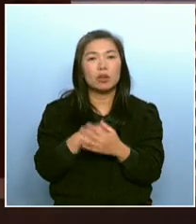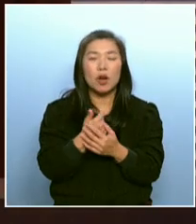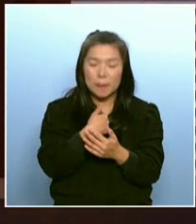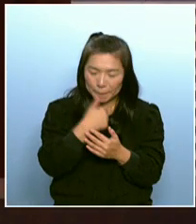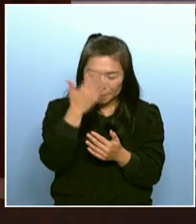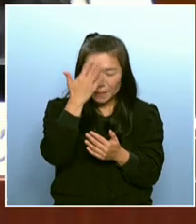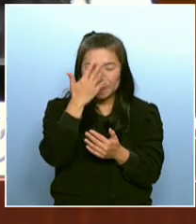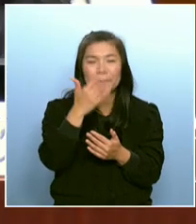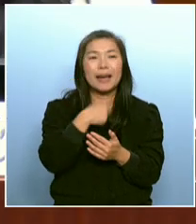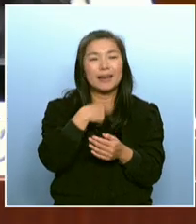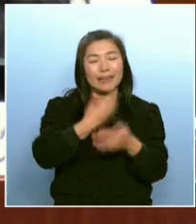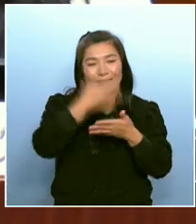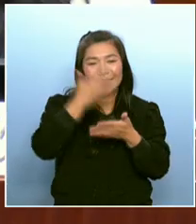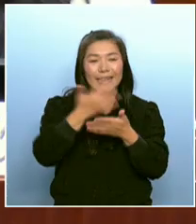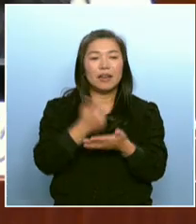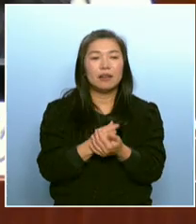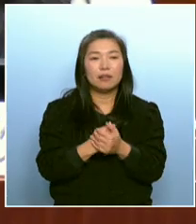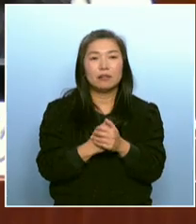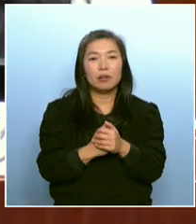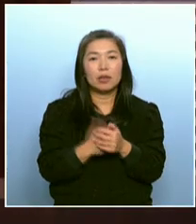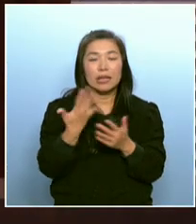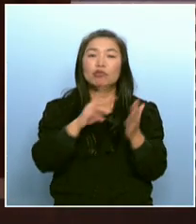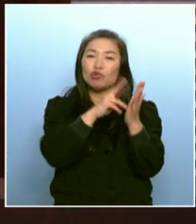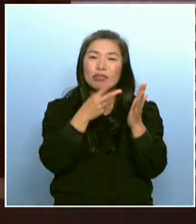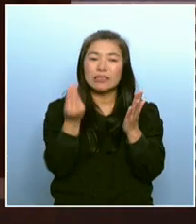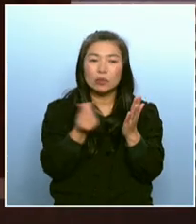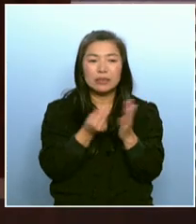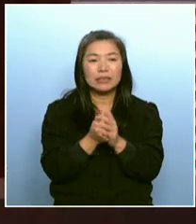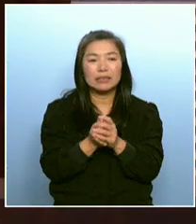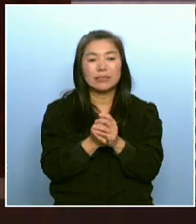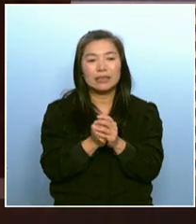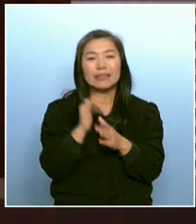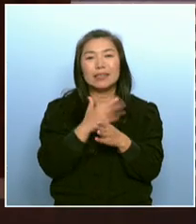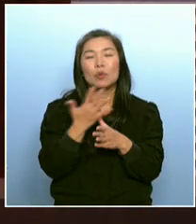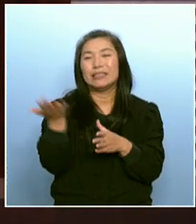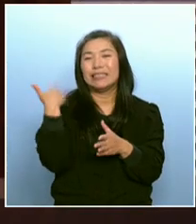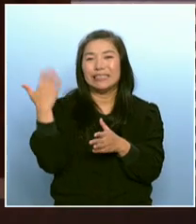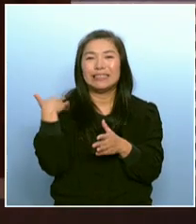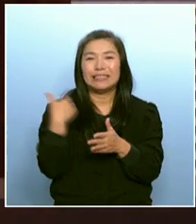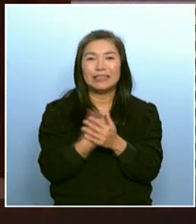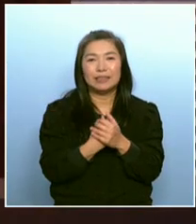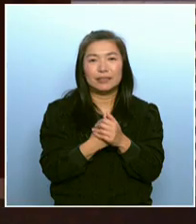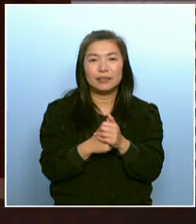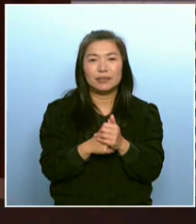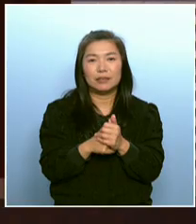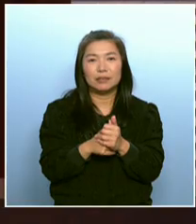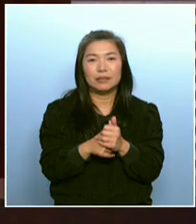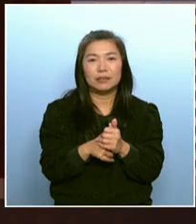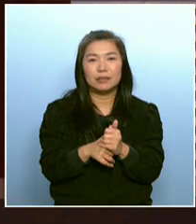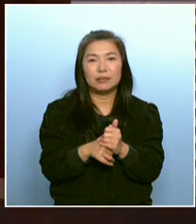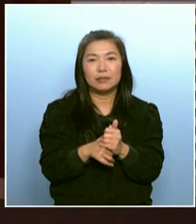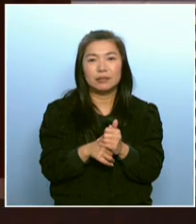Before we actually pay out the money, it would be included in the government's reserve. Yes, I understand. I'm asking about the construction